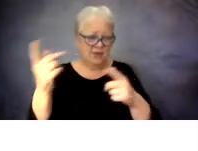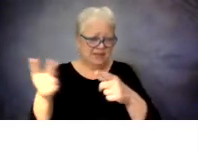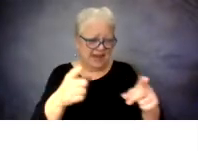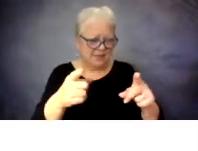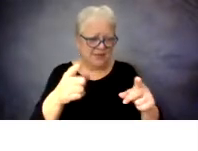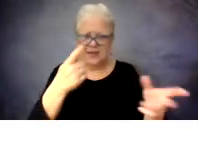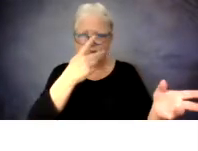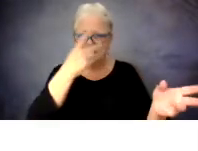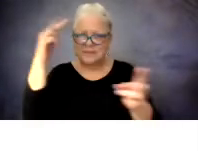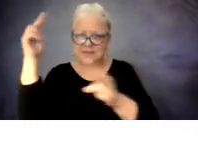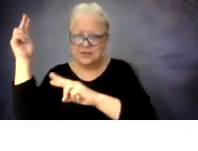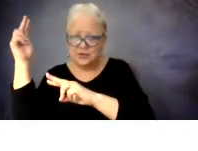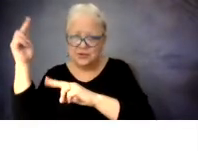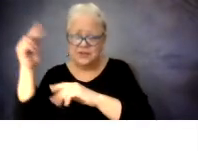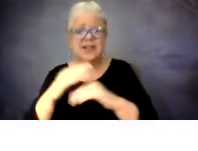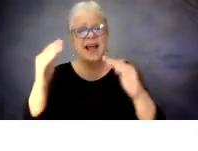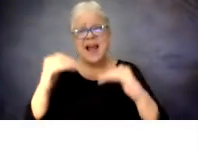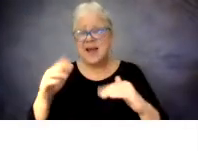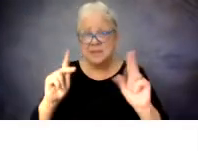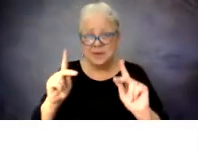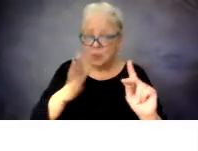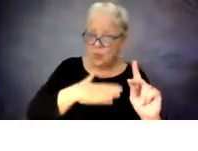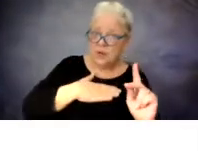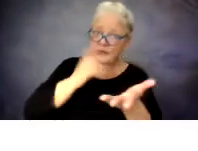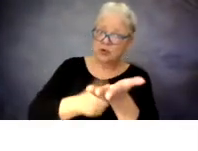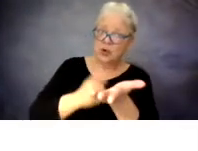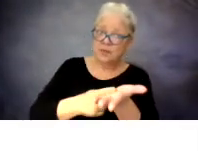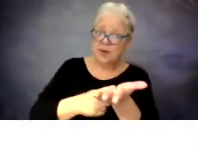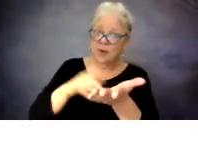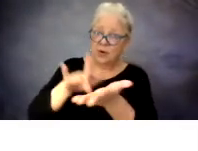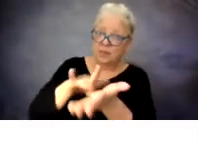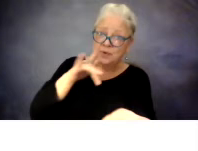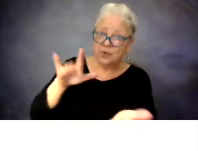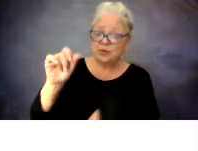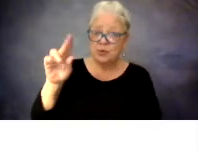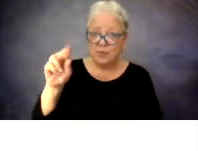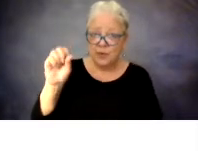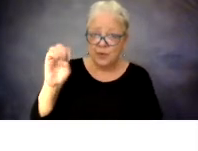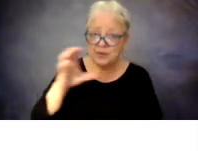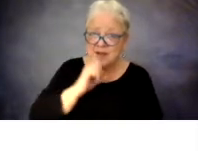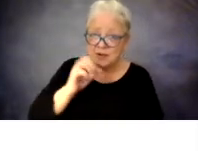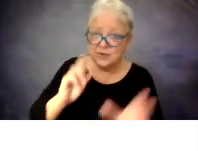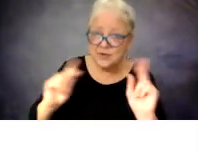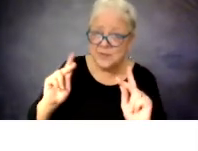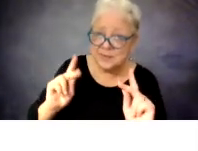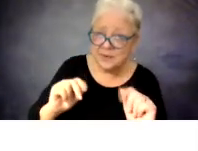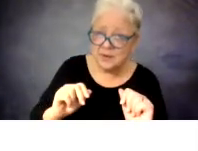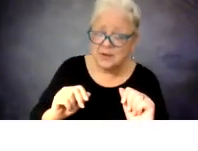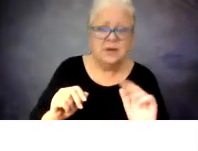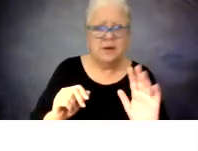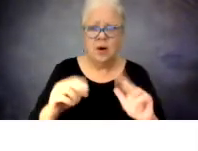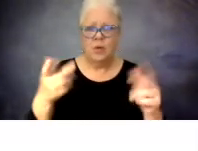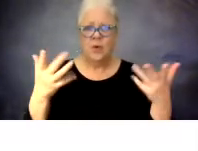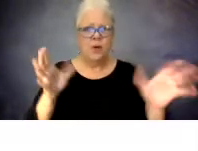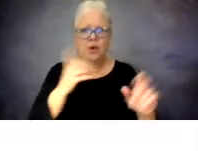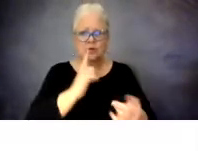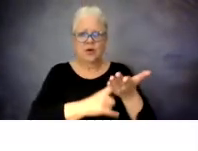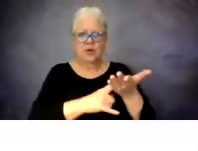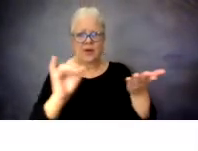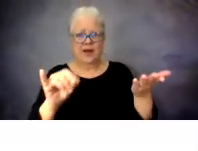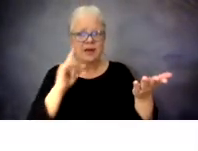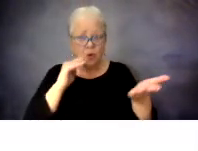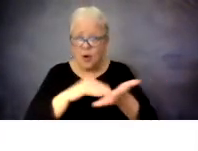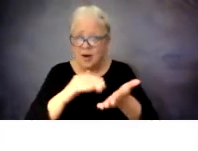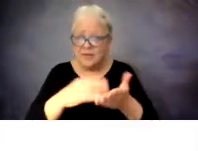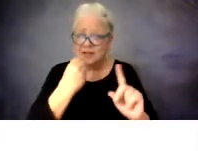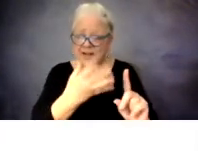about elder abuse. I know I've told a million people what I do, and some of them have honestly said, that's a thing. Like, they don't